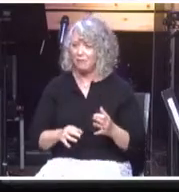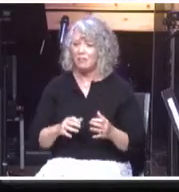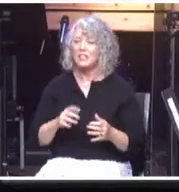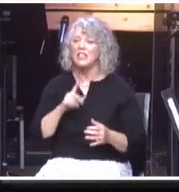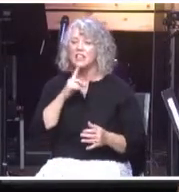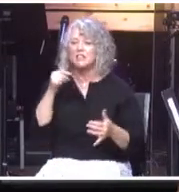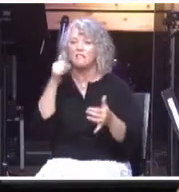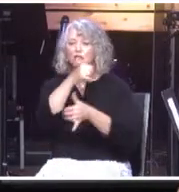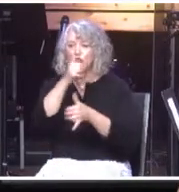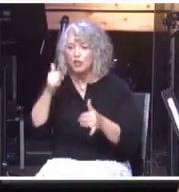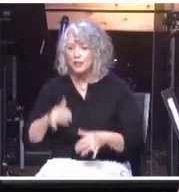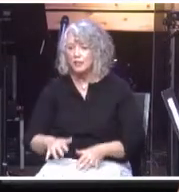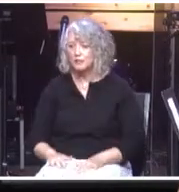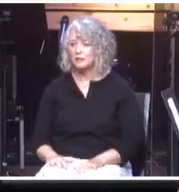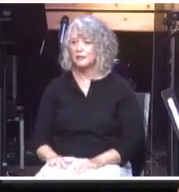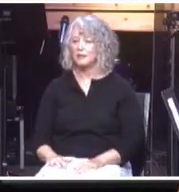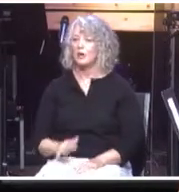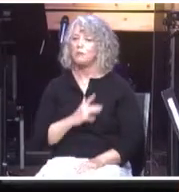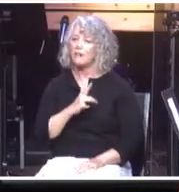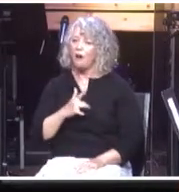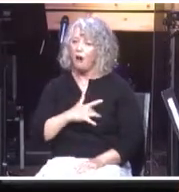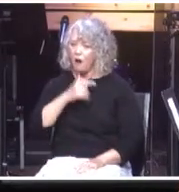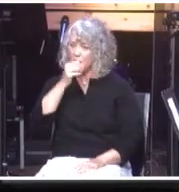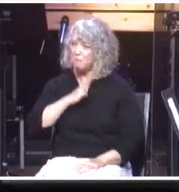the deception of the human heart and unbelief.